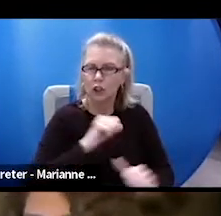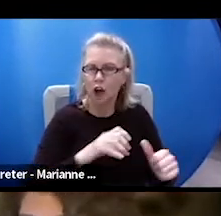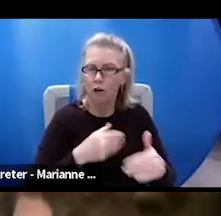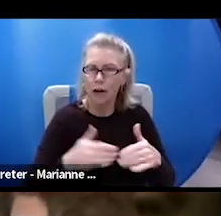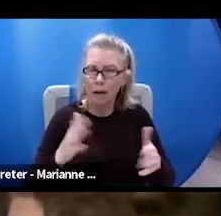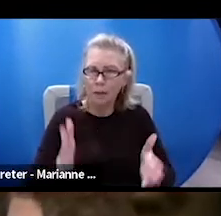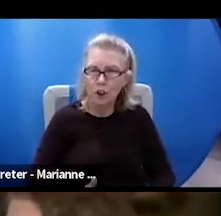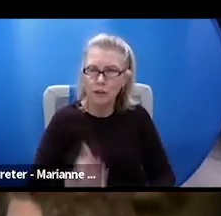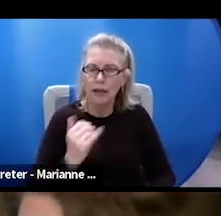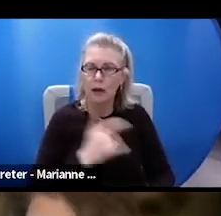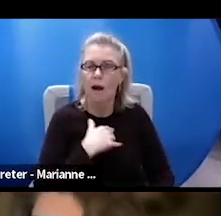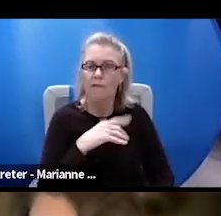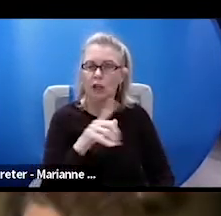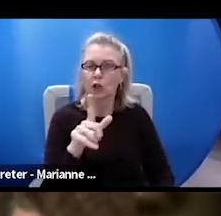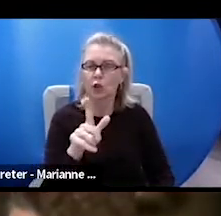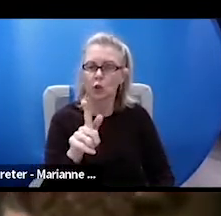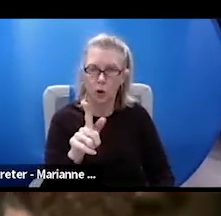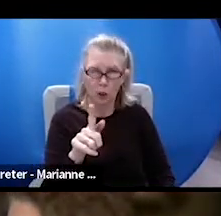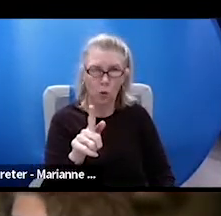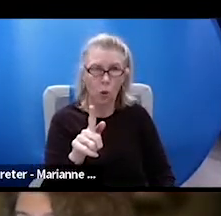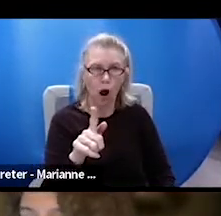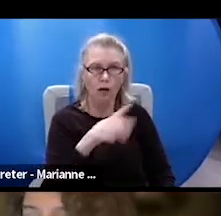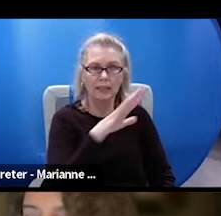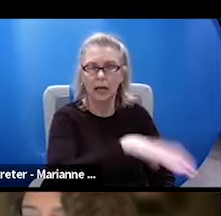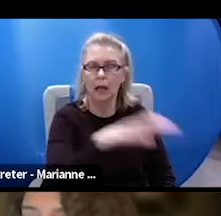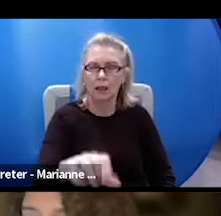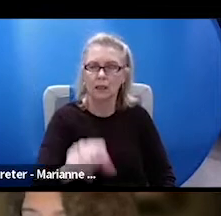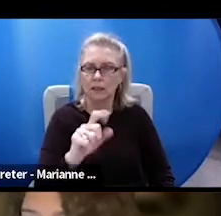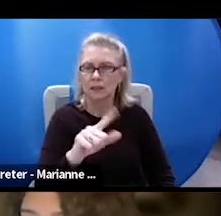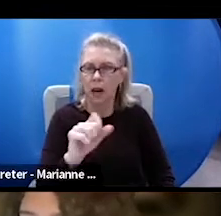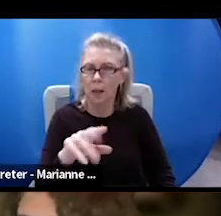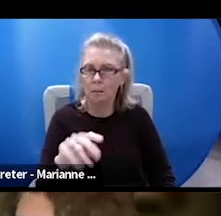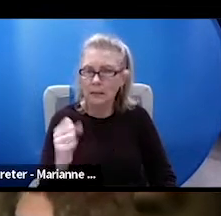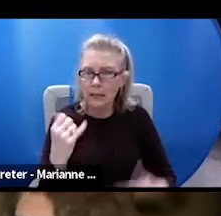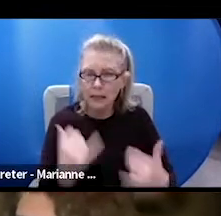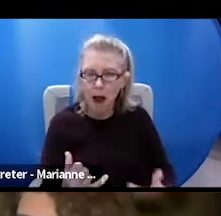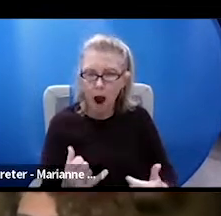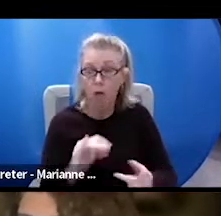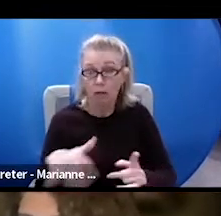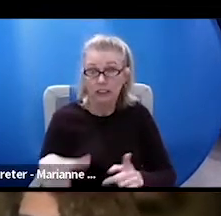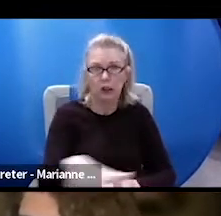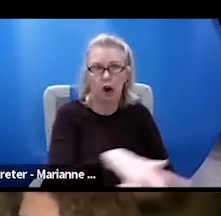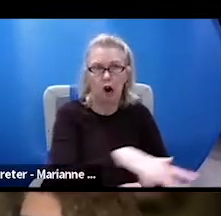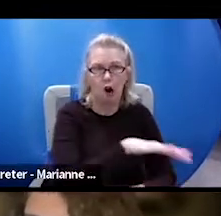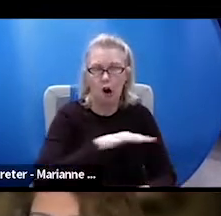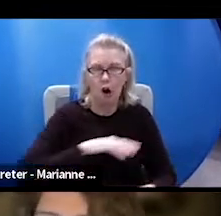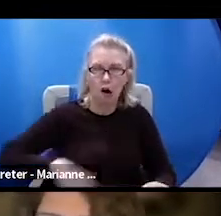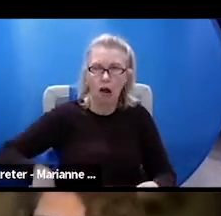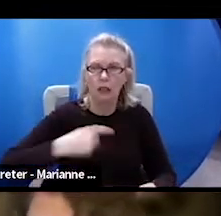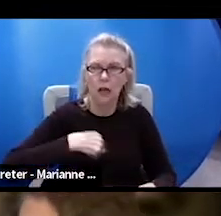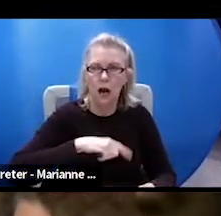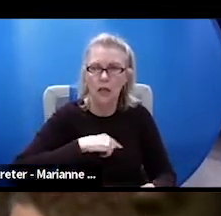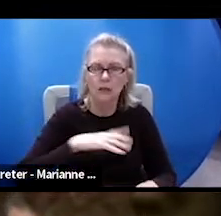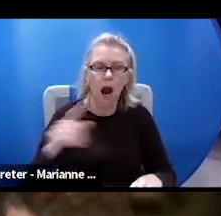by 21 settlements. They have completely encircled us and have confiscated